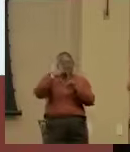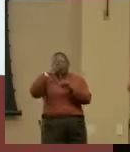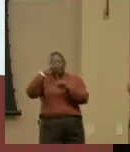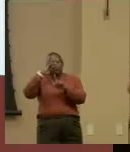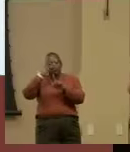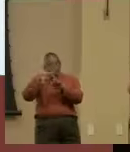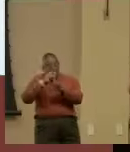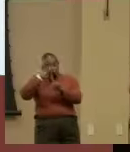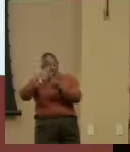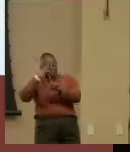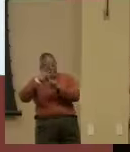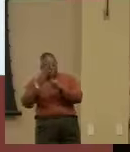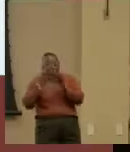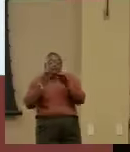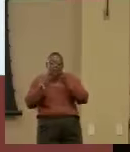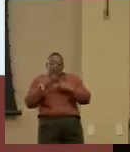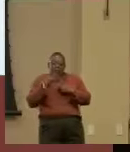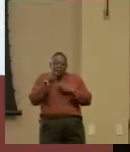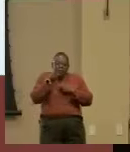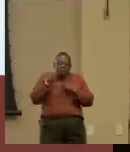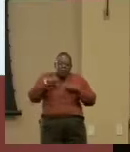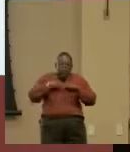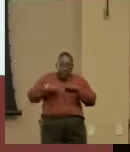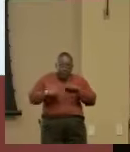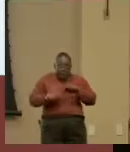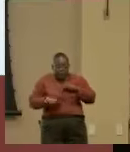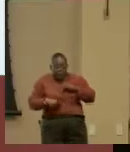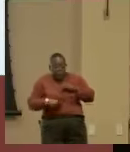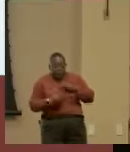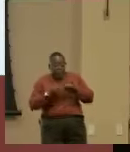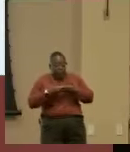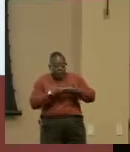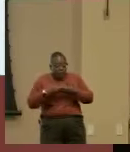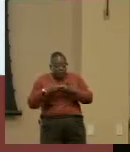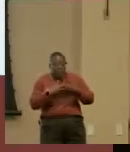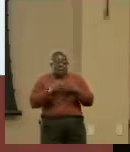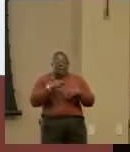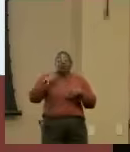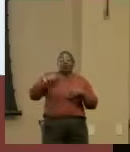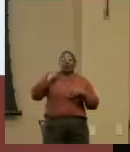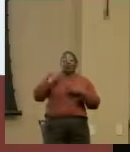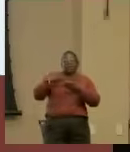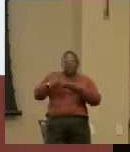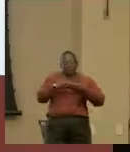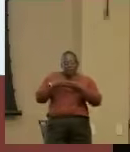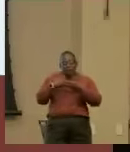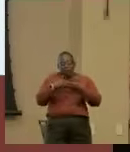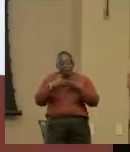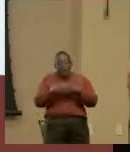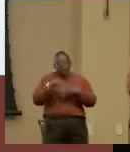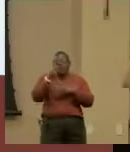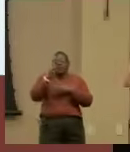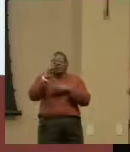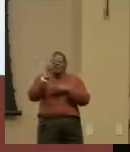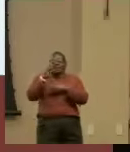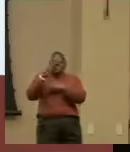but it's a pretty small bit. And again, risk of birth defects is basically gone because the face forms in the 1st